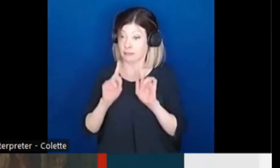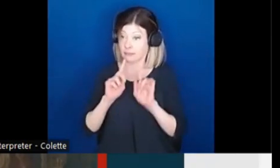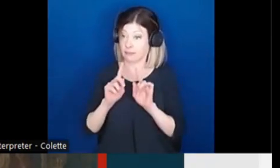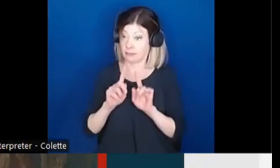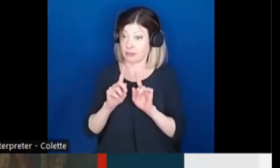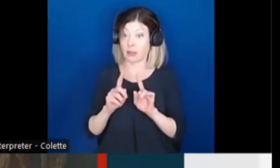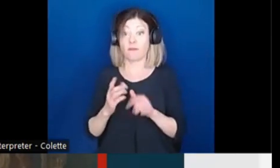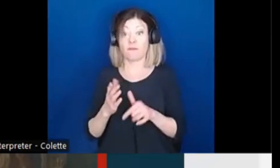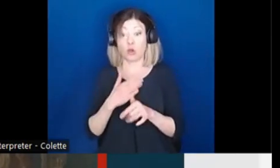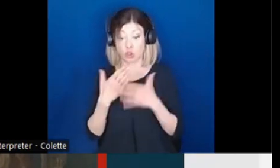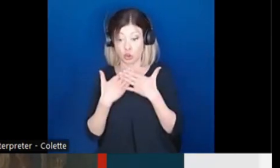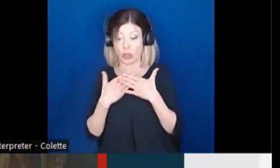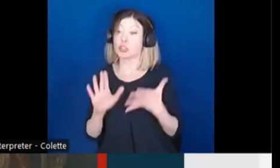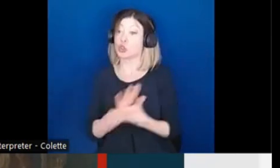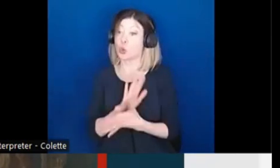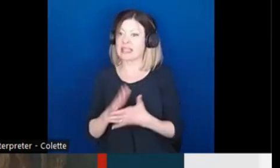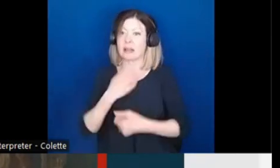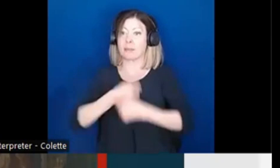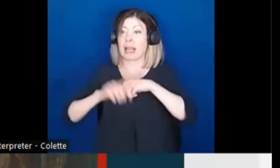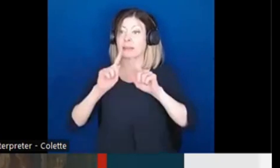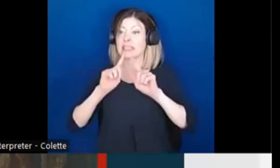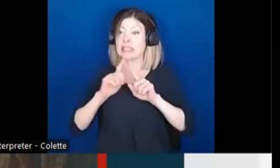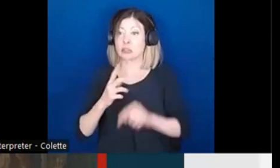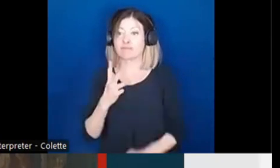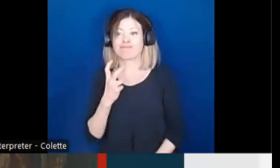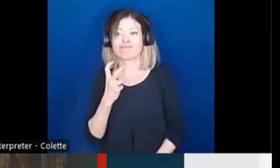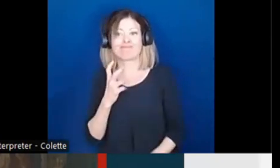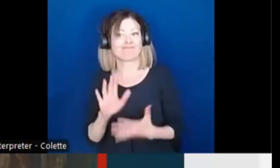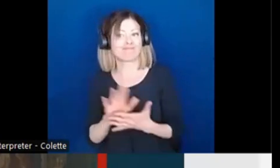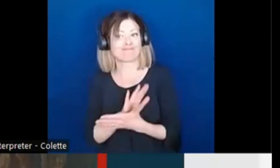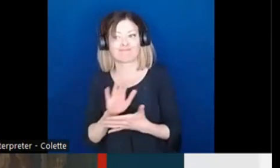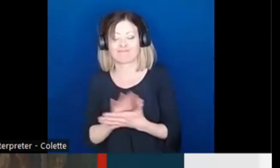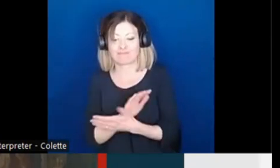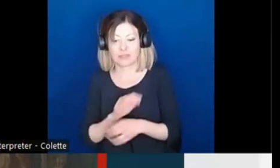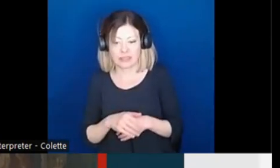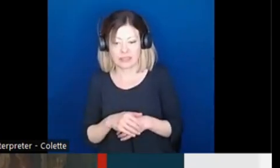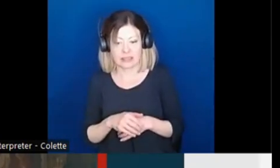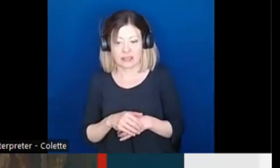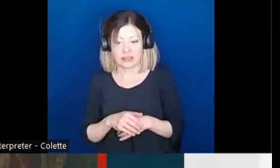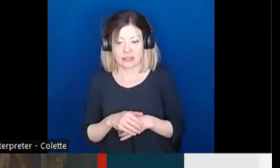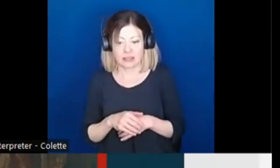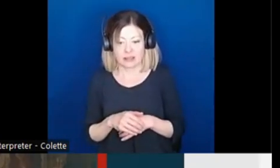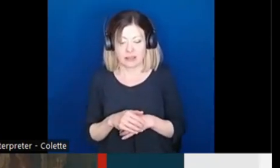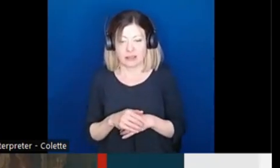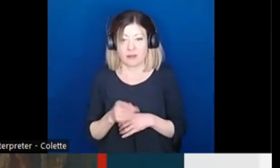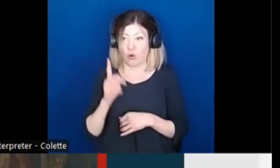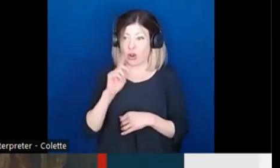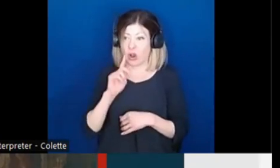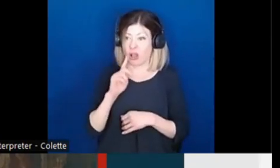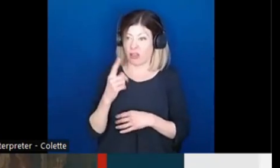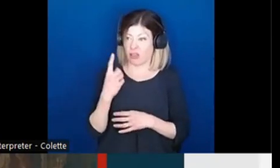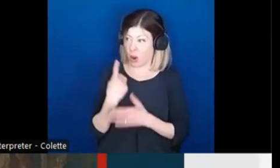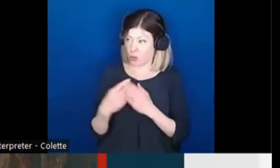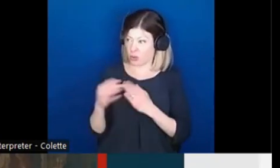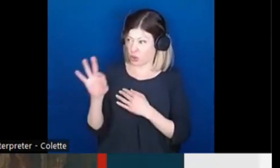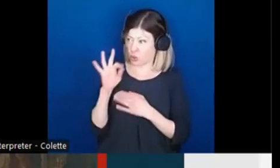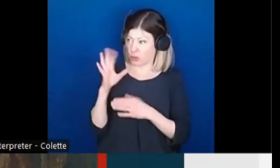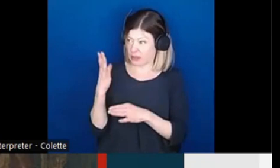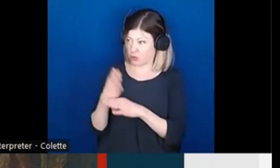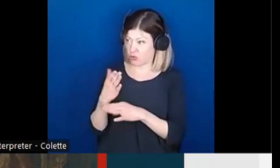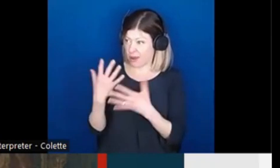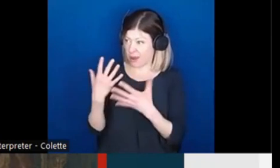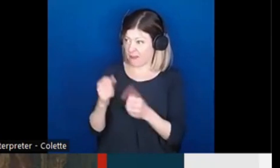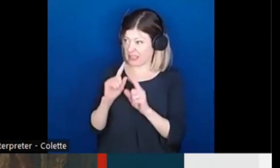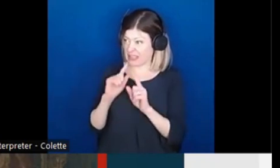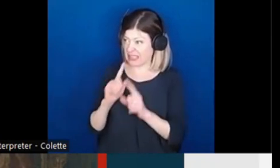everybody. Teaching is a difficult job, and imagine the dismay you must feel if you realise this is the only career that's open to me. I'm